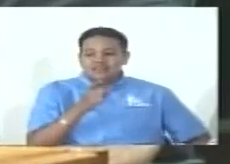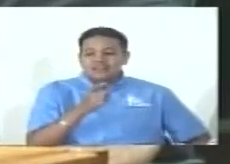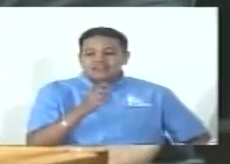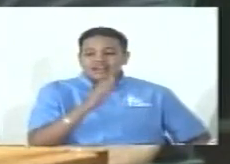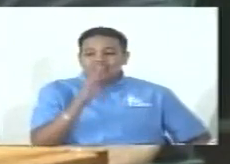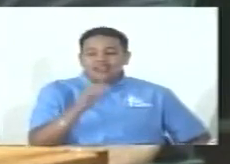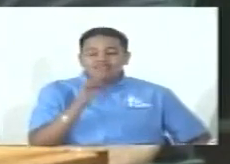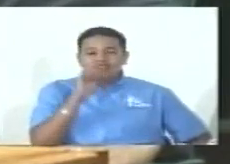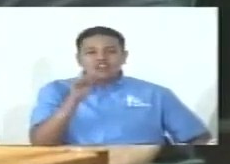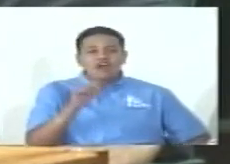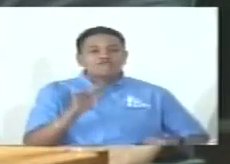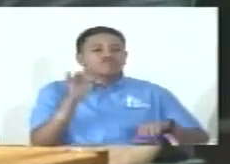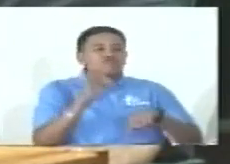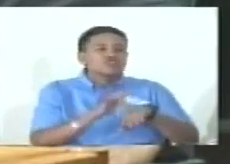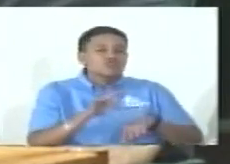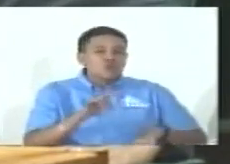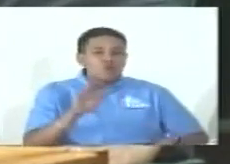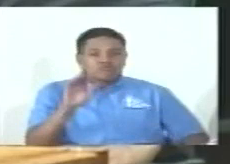out.